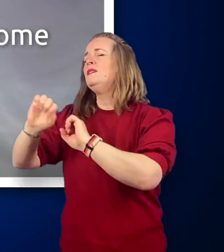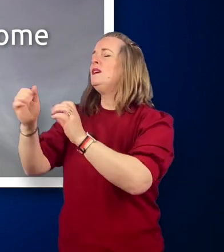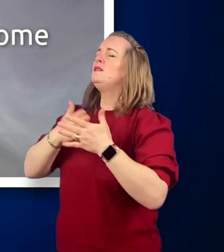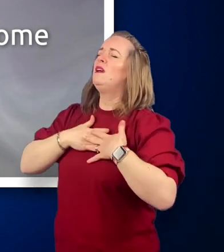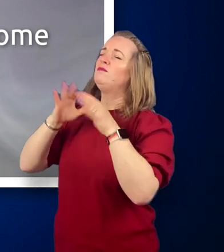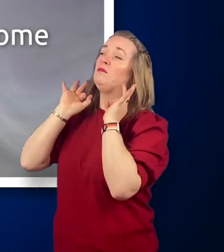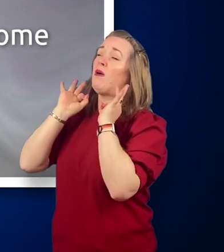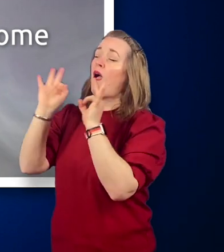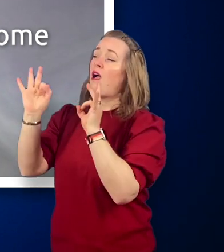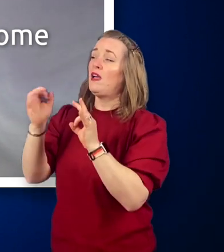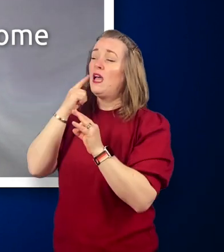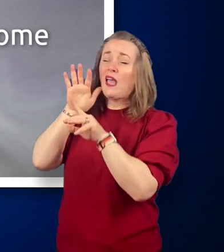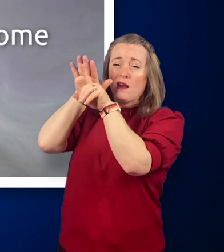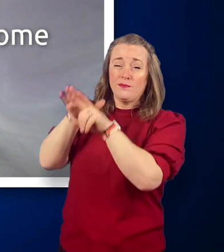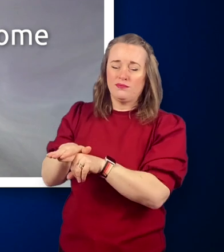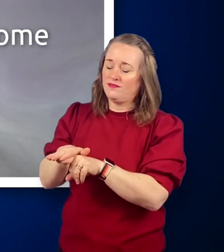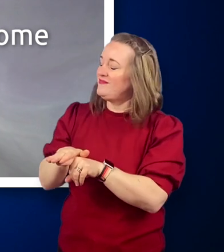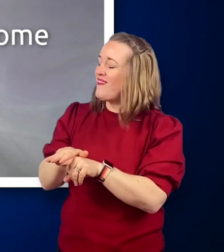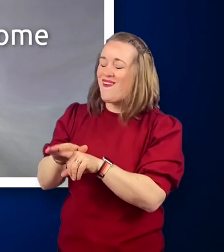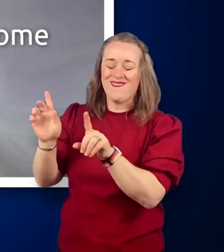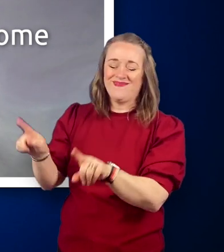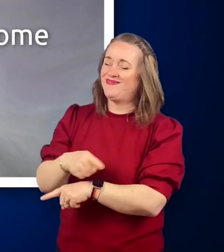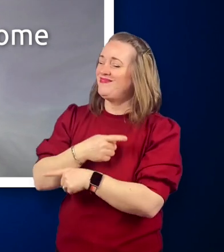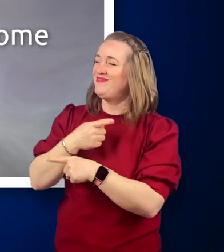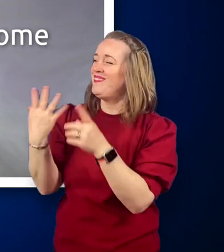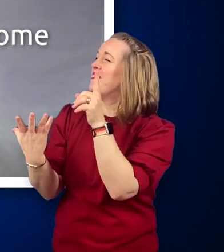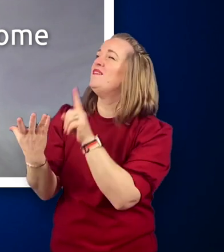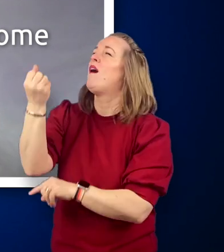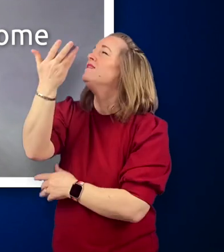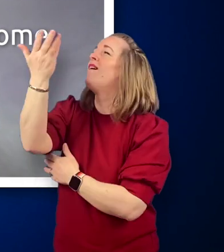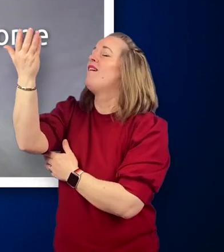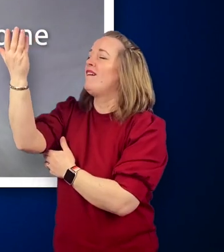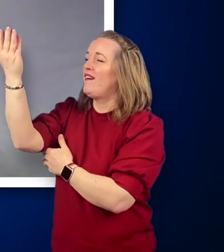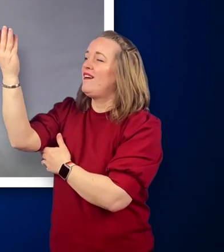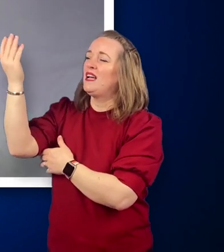His perfect love could not be.